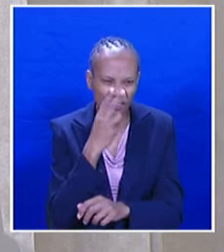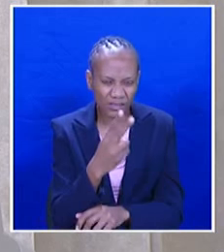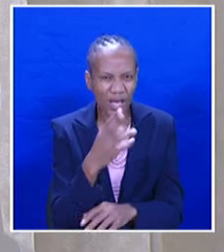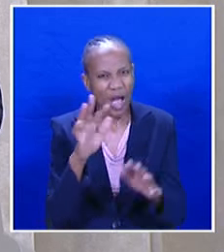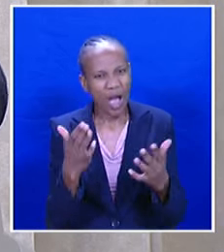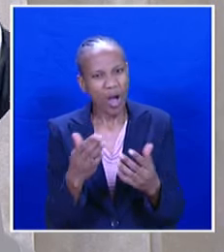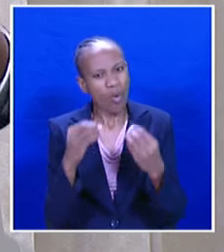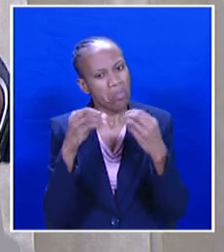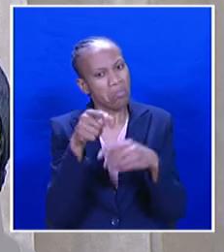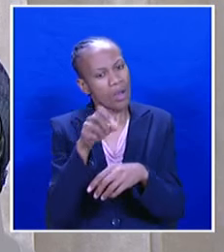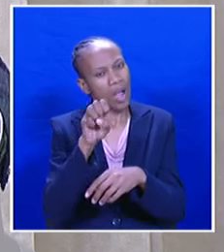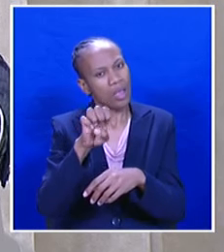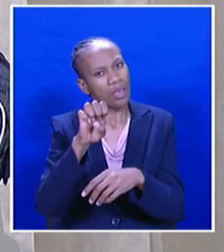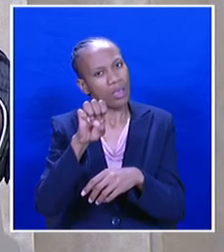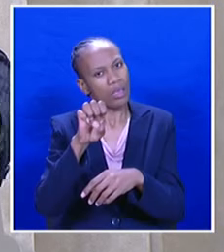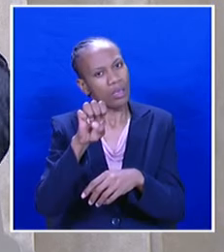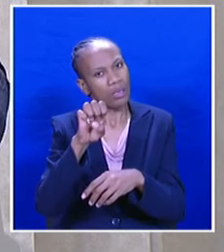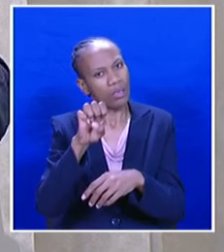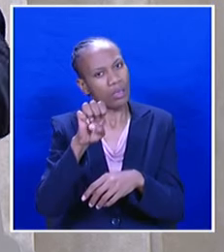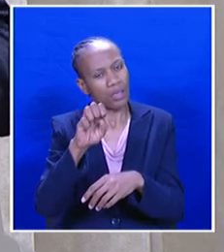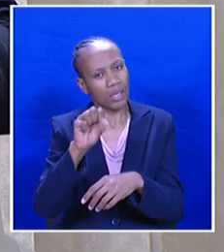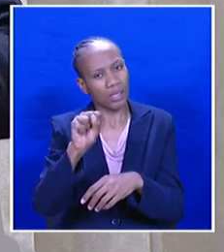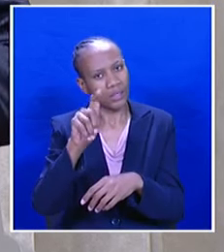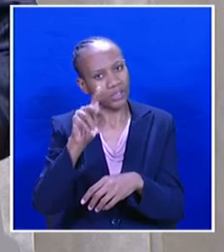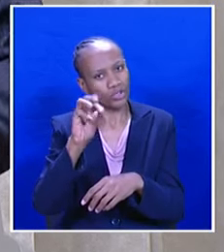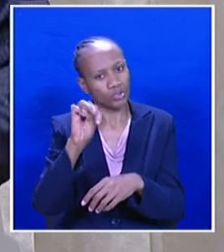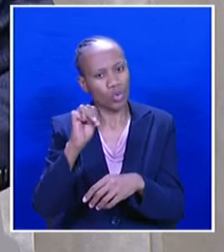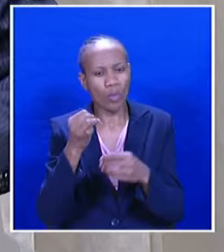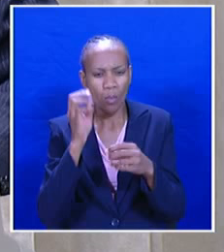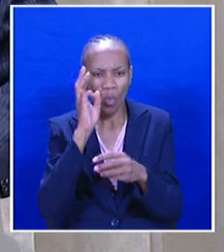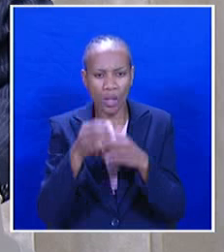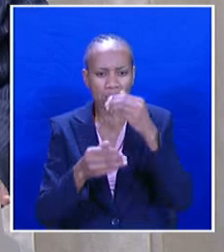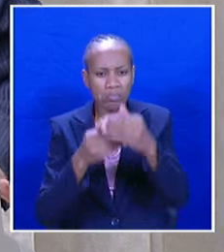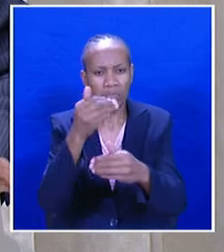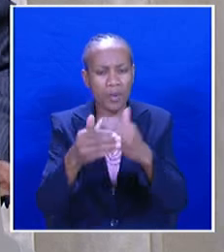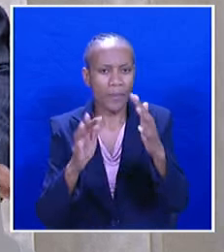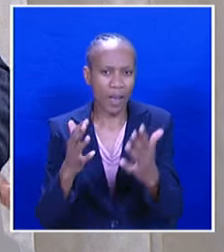all these issues. There is no political expediency about it,